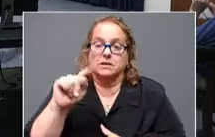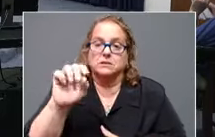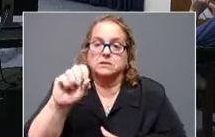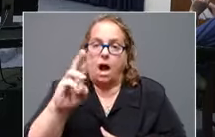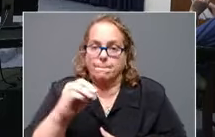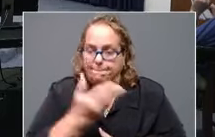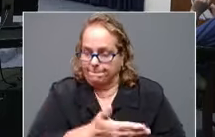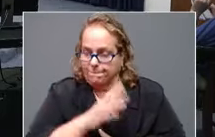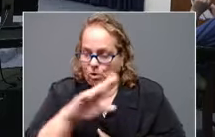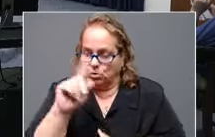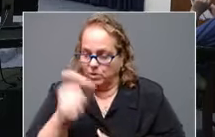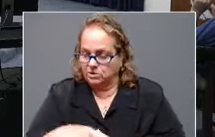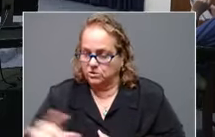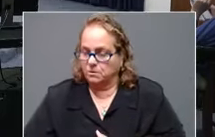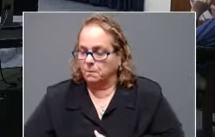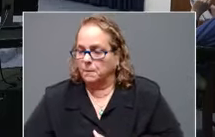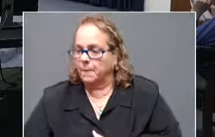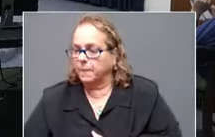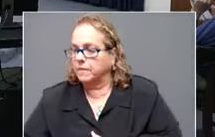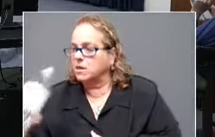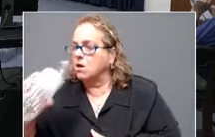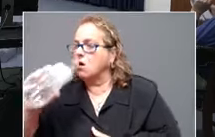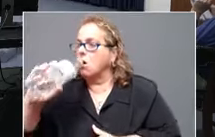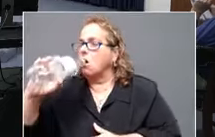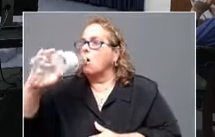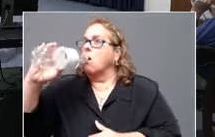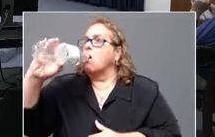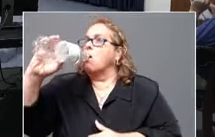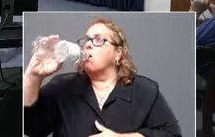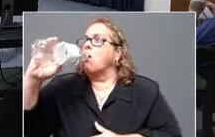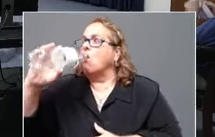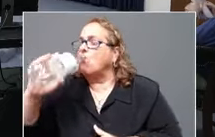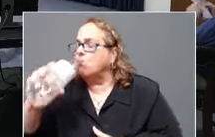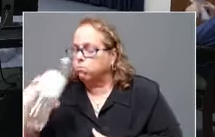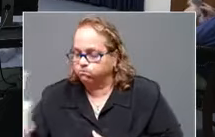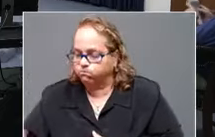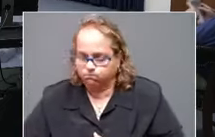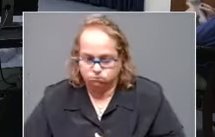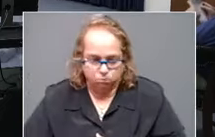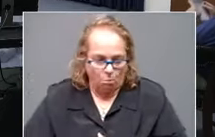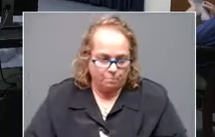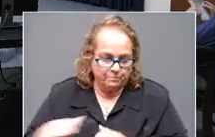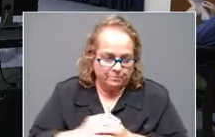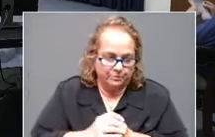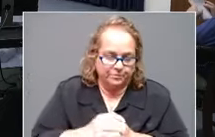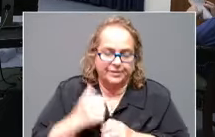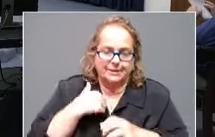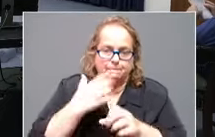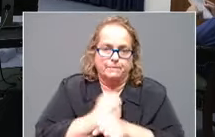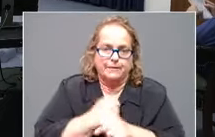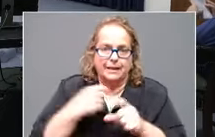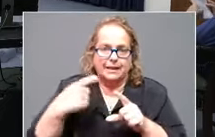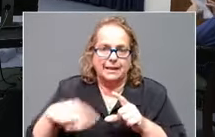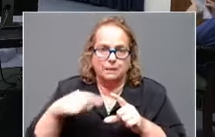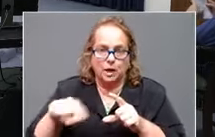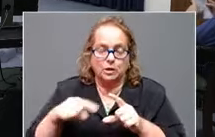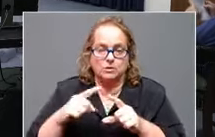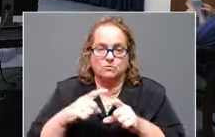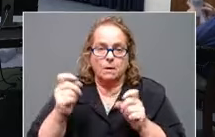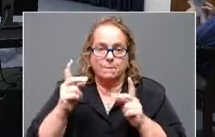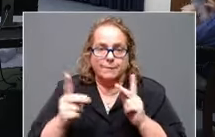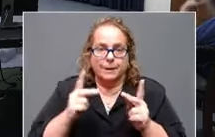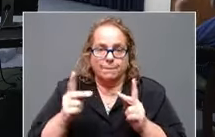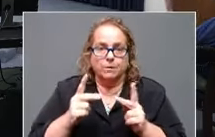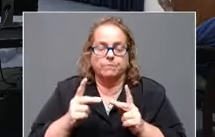telehealth appointments for Kentucky children at Cincinnati's Children's Hospital. They were told that they have to drive up there now for an